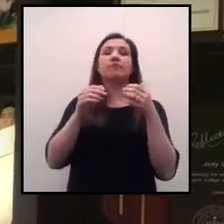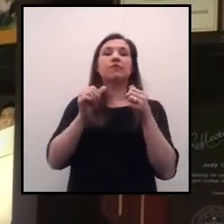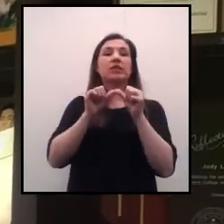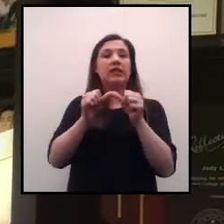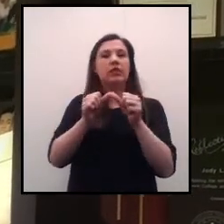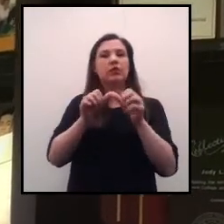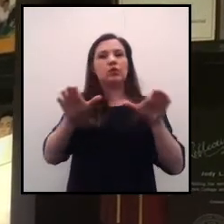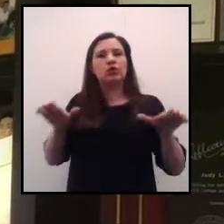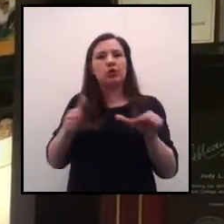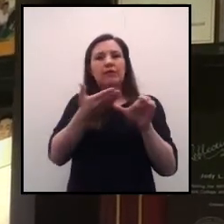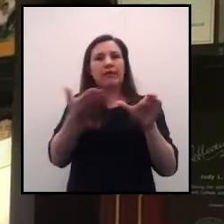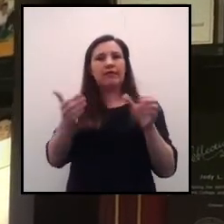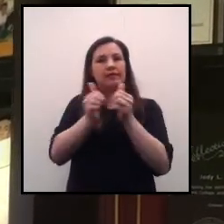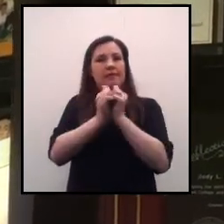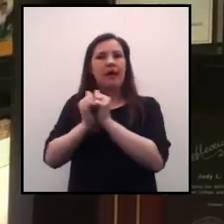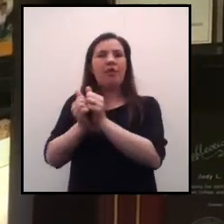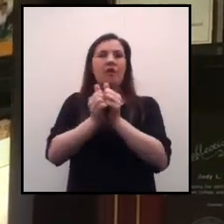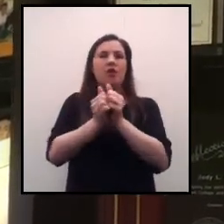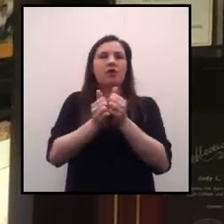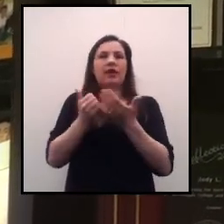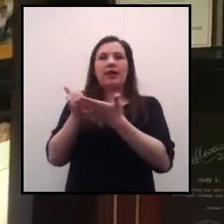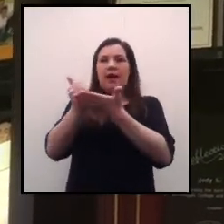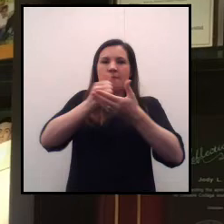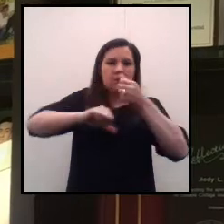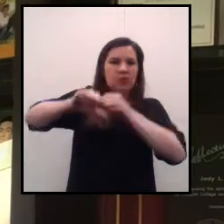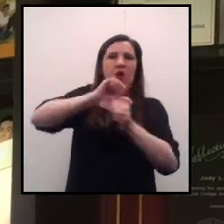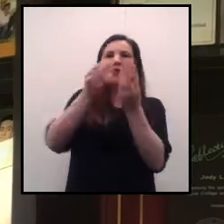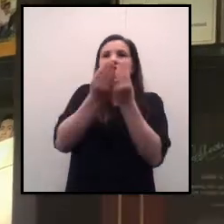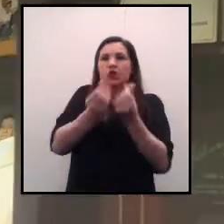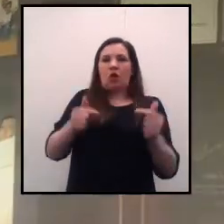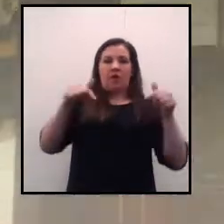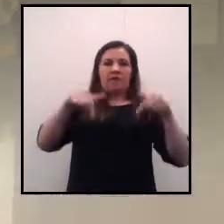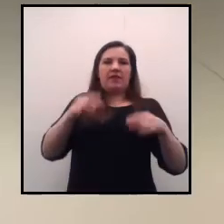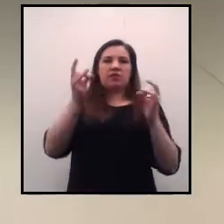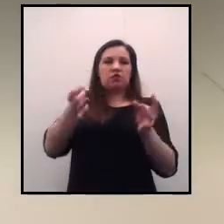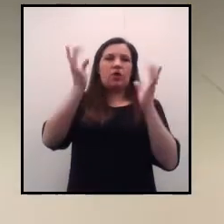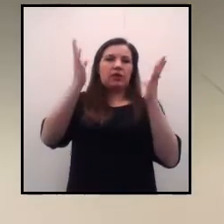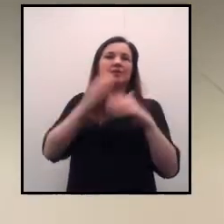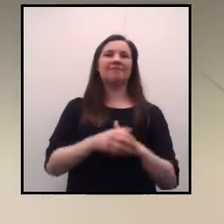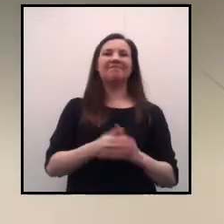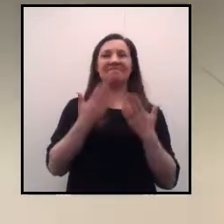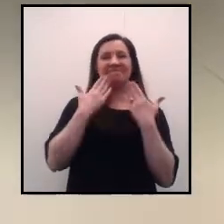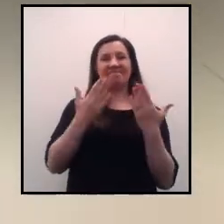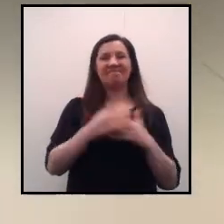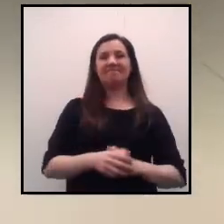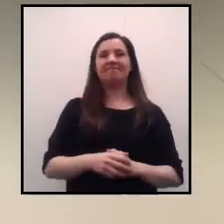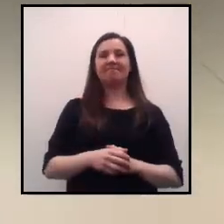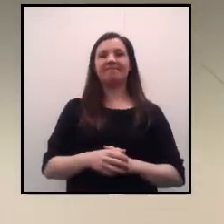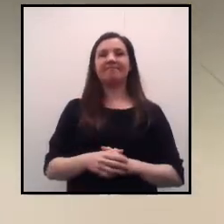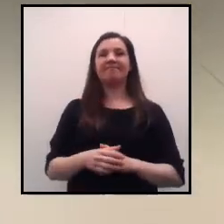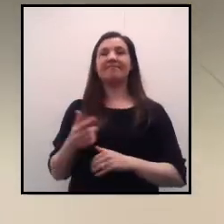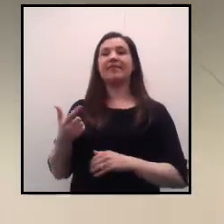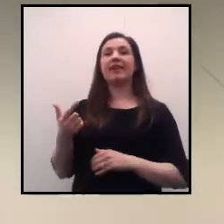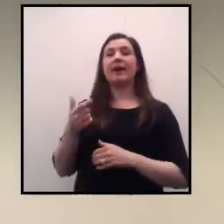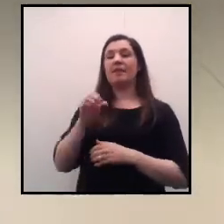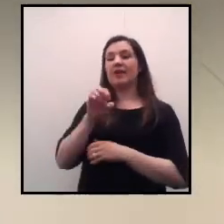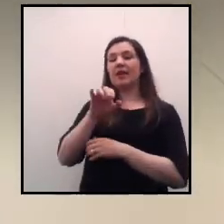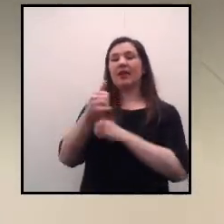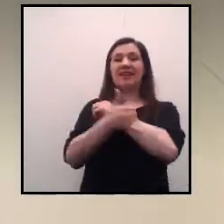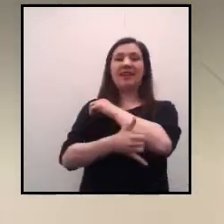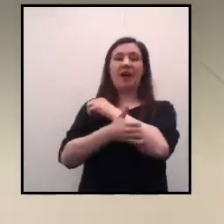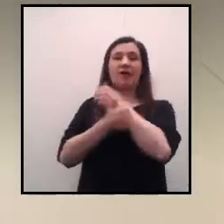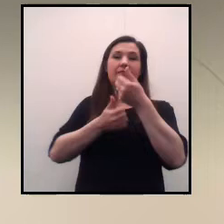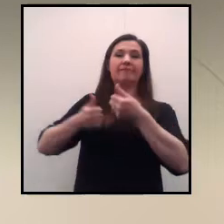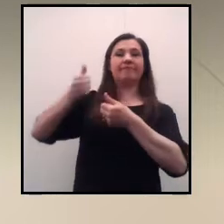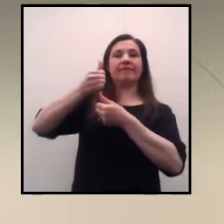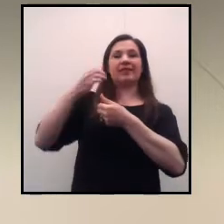as one so we can solve this COVID crisis. Thanks. I'm Erie County Chairwoman and Legislator for District 2,